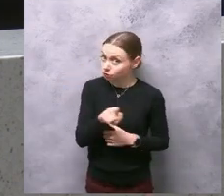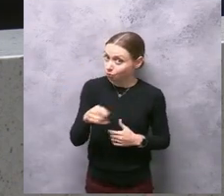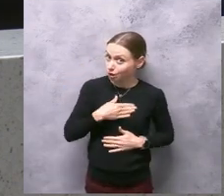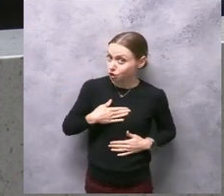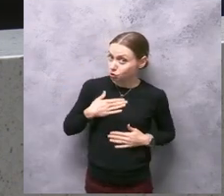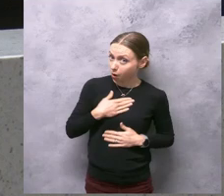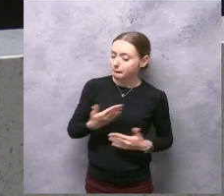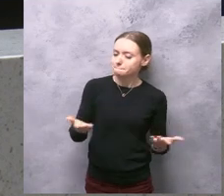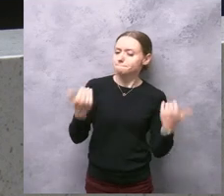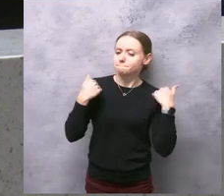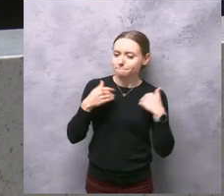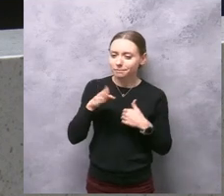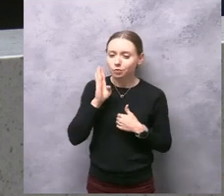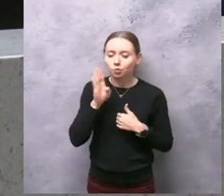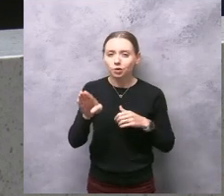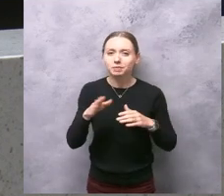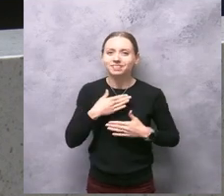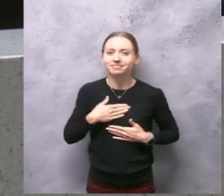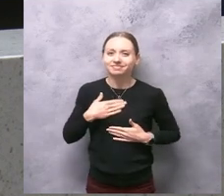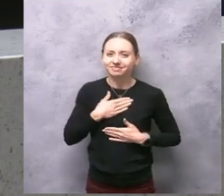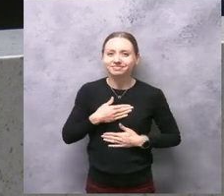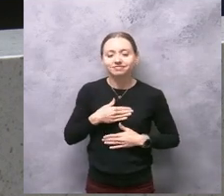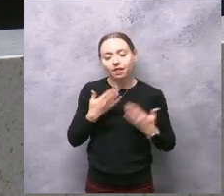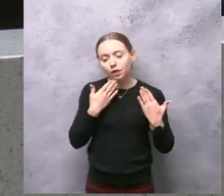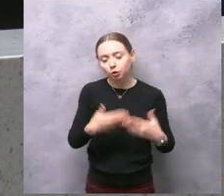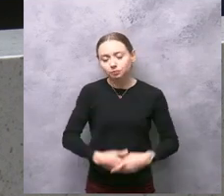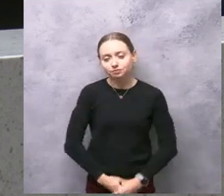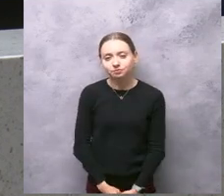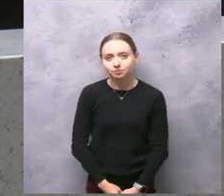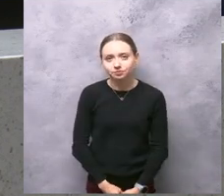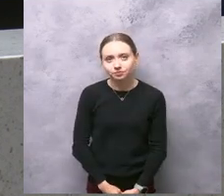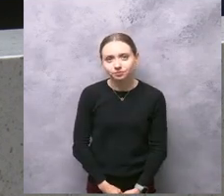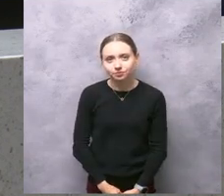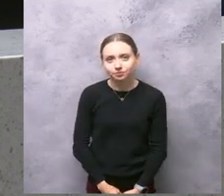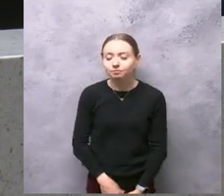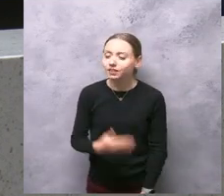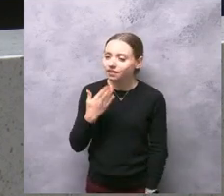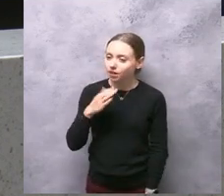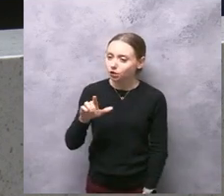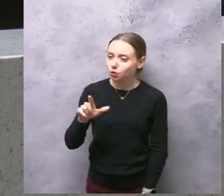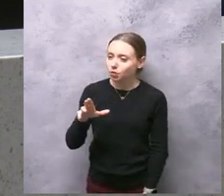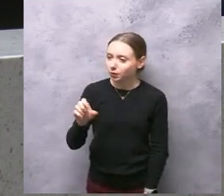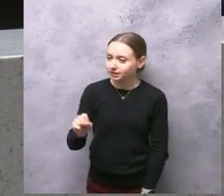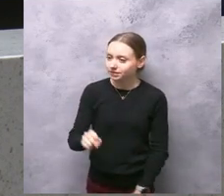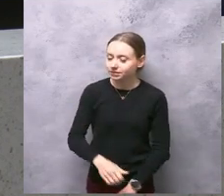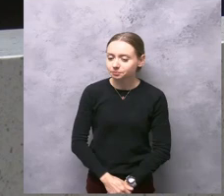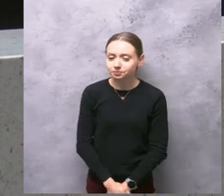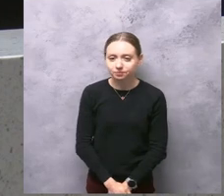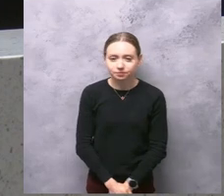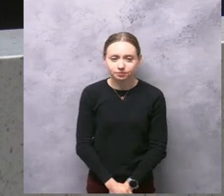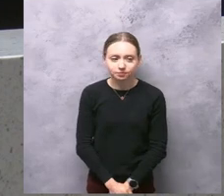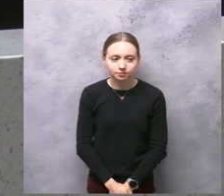things, come on out. It's going to be a great time. Thank you. Thank you, Lucas. Right, Julie.